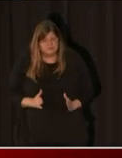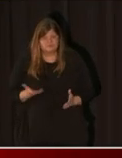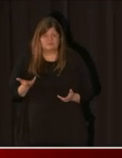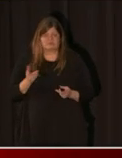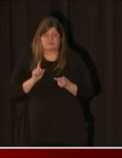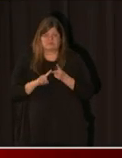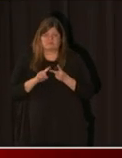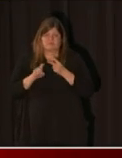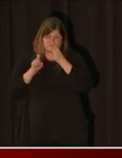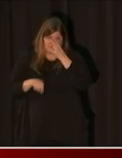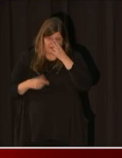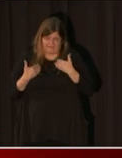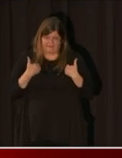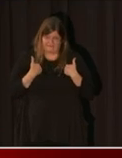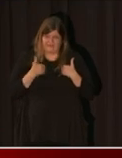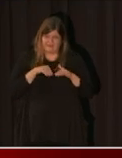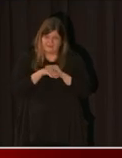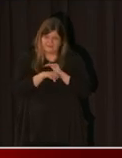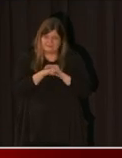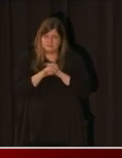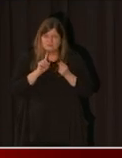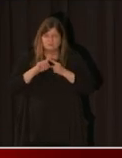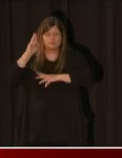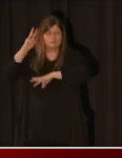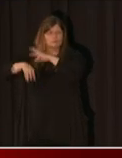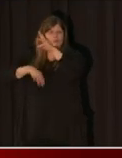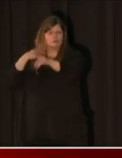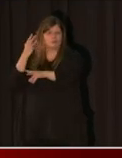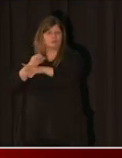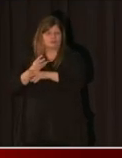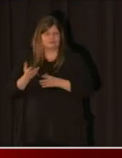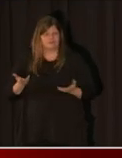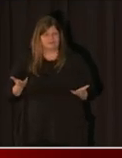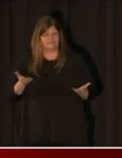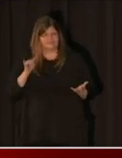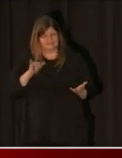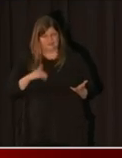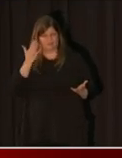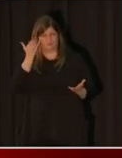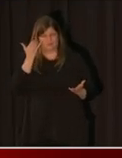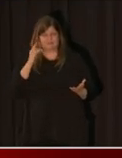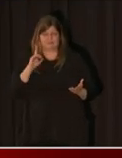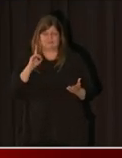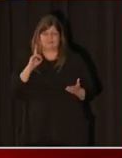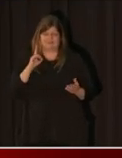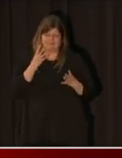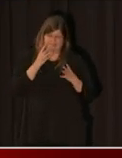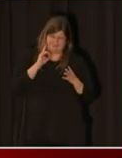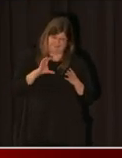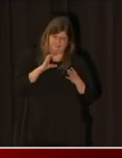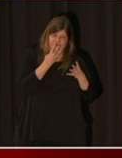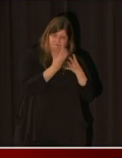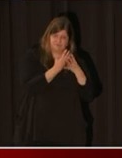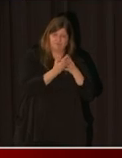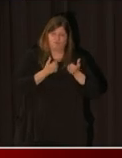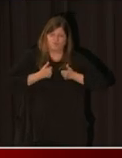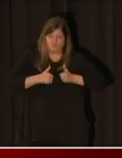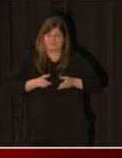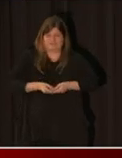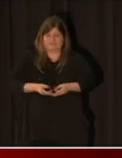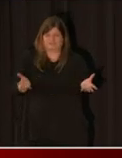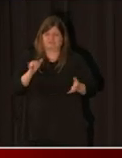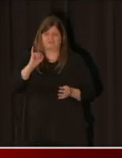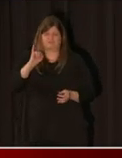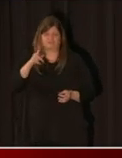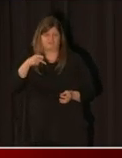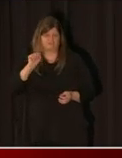to get those individuals tablets and other means by which there can be some social and human interaction in the context of wanting to protect